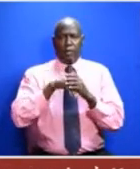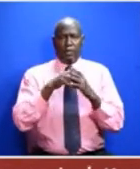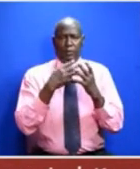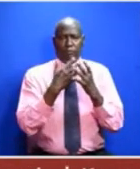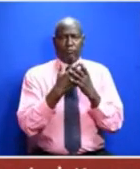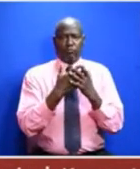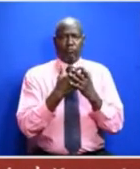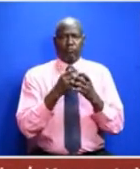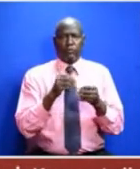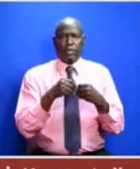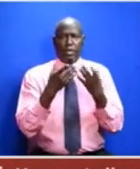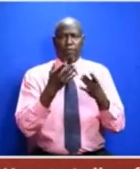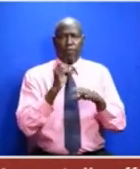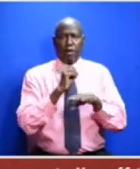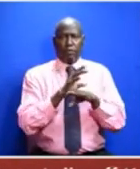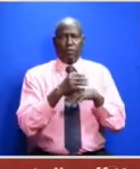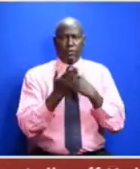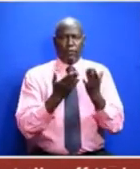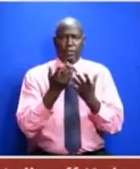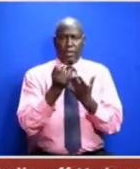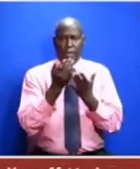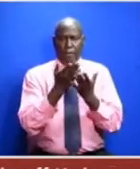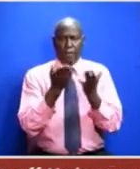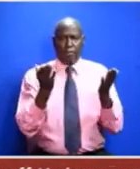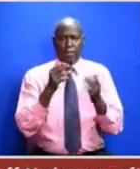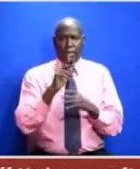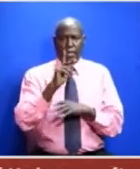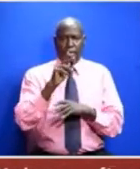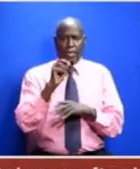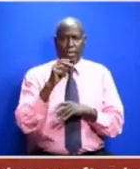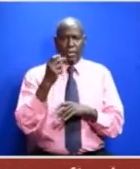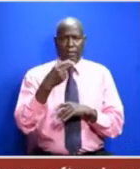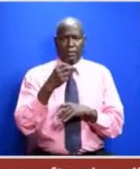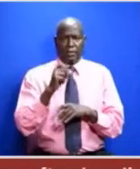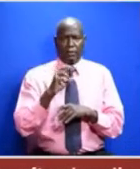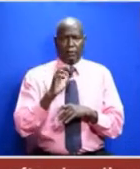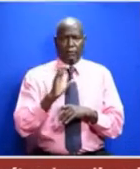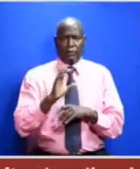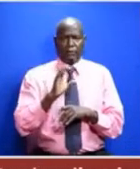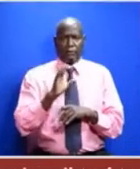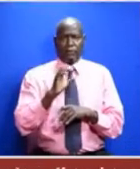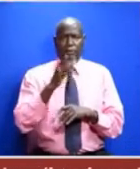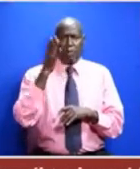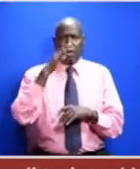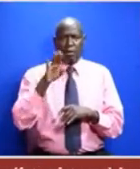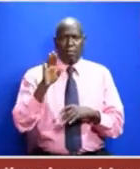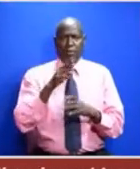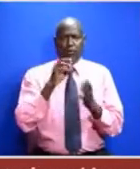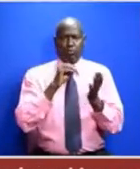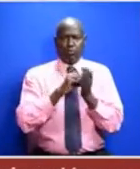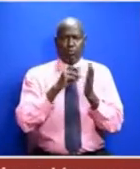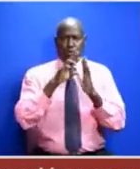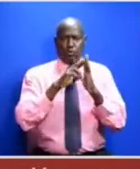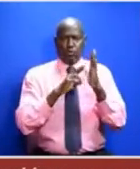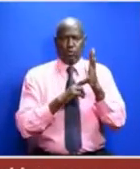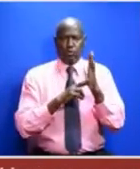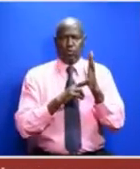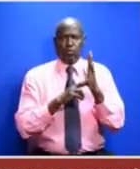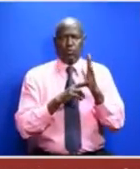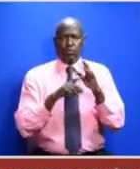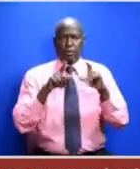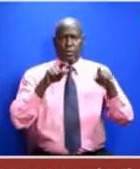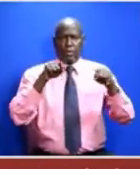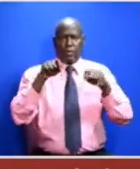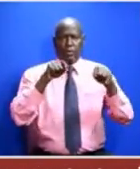advocating for counseling services for them. Furthermore, the KNHRC urges Parliament to enact legislation to regulate religion,